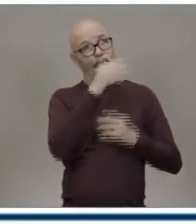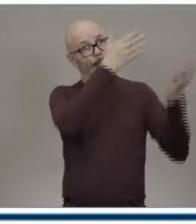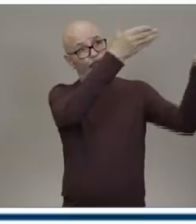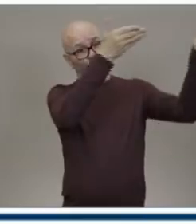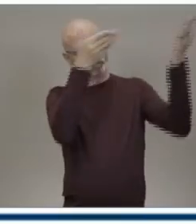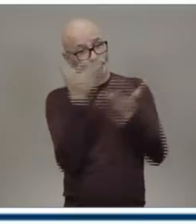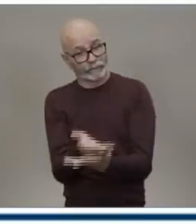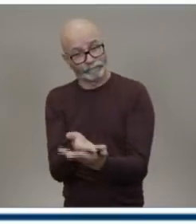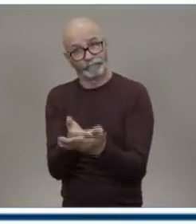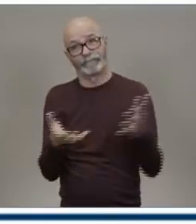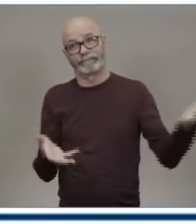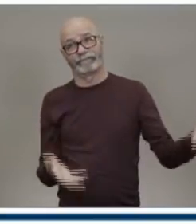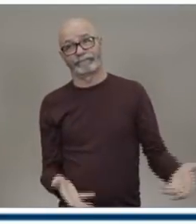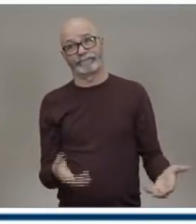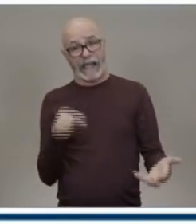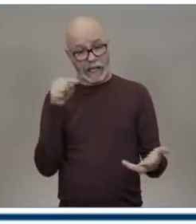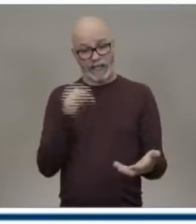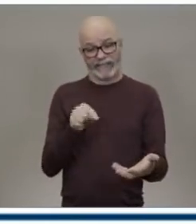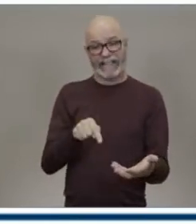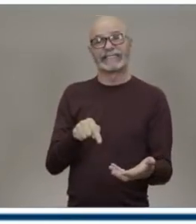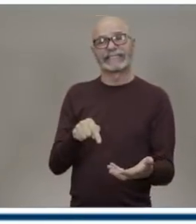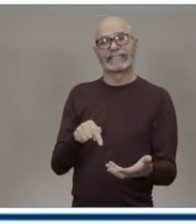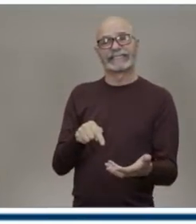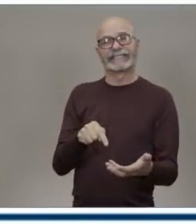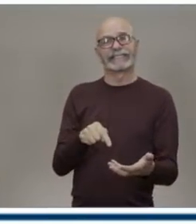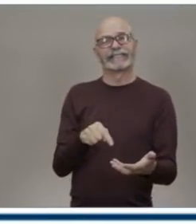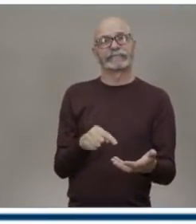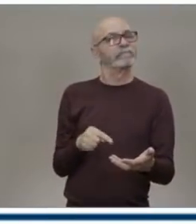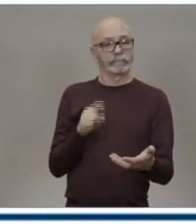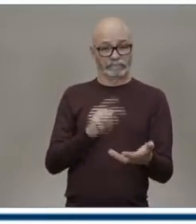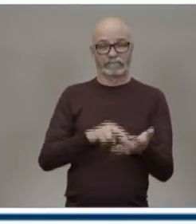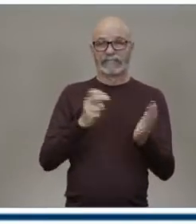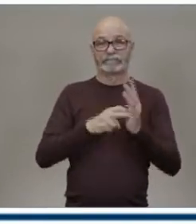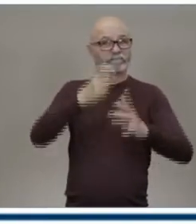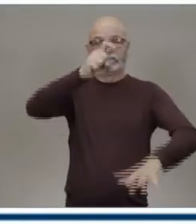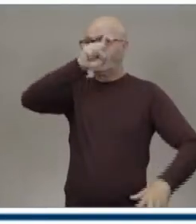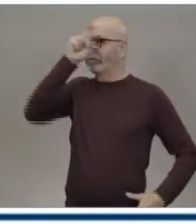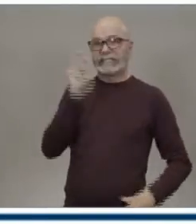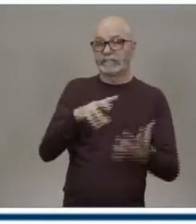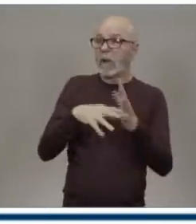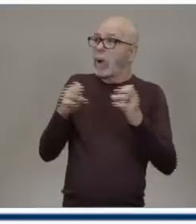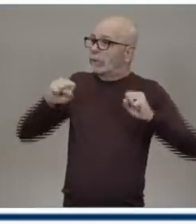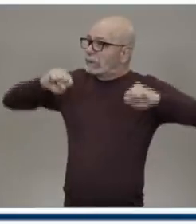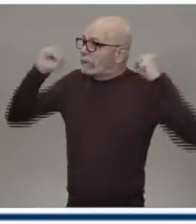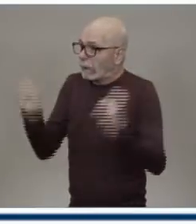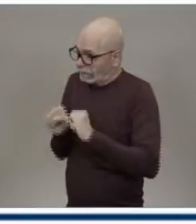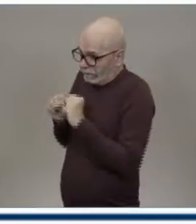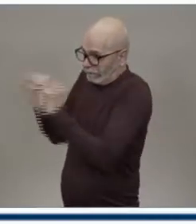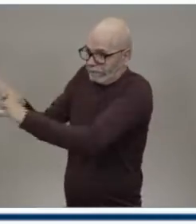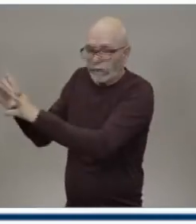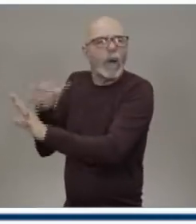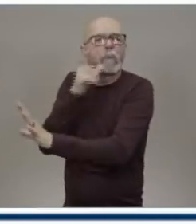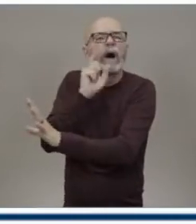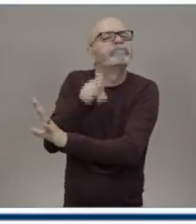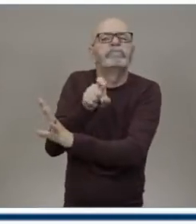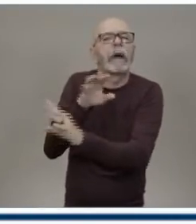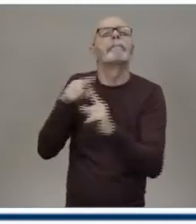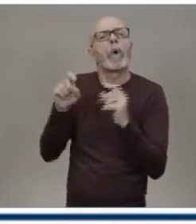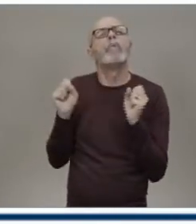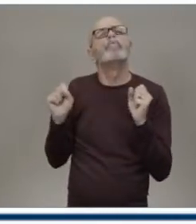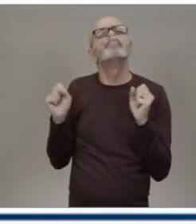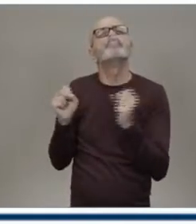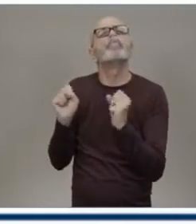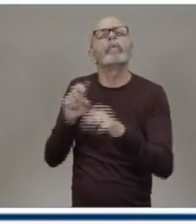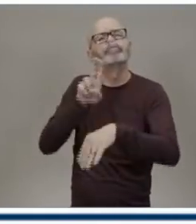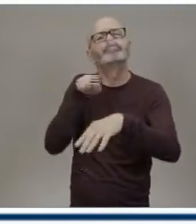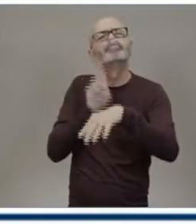less stringent temperature requirements. It still needs to be frozen, but just a regular freezer. So that product is easier to move around